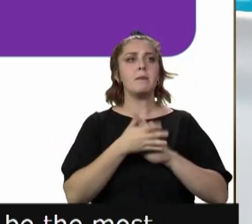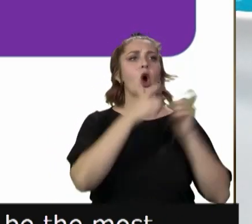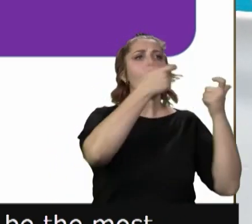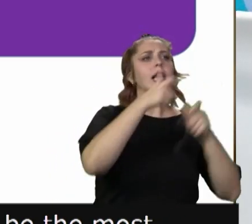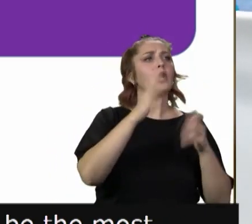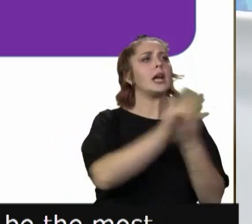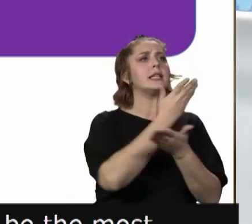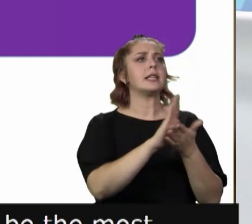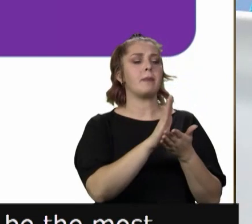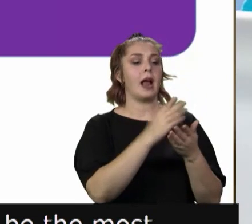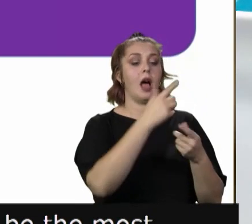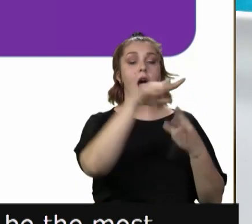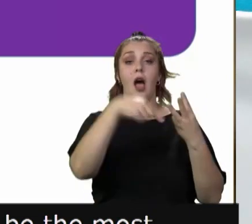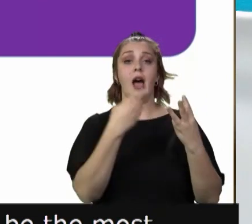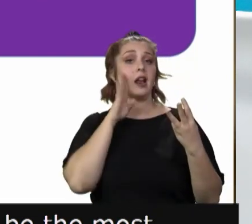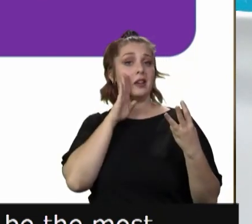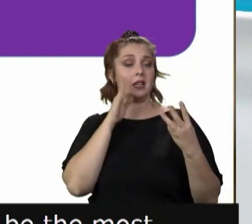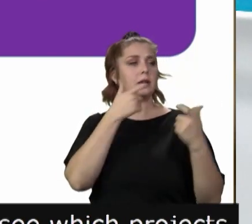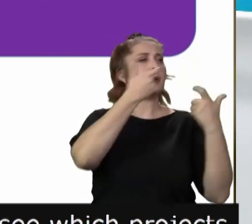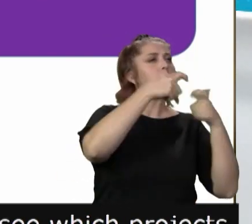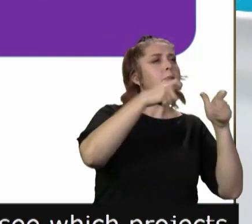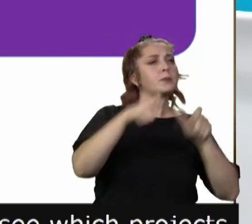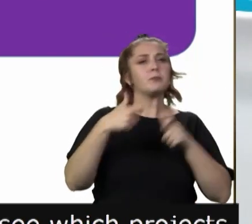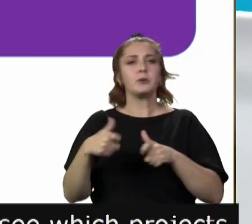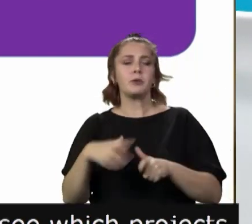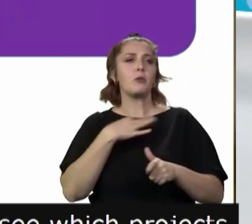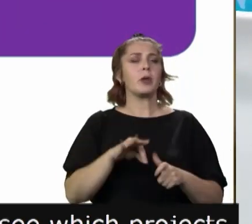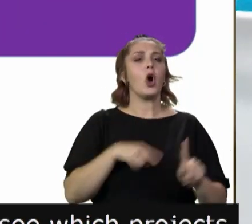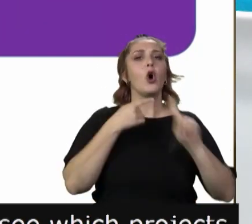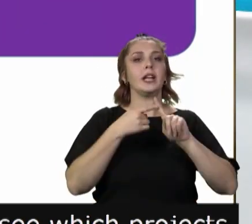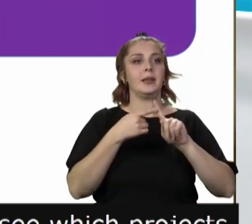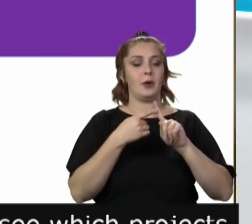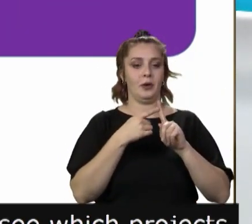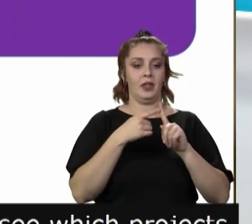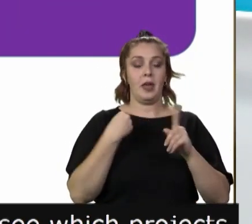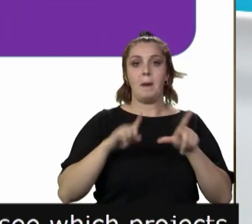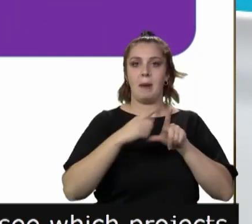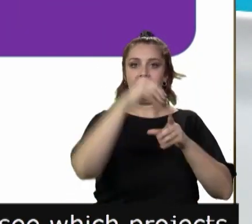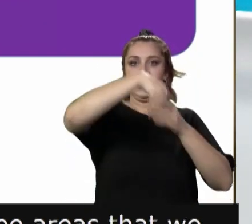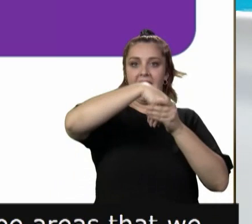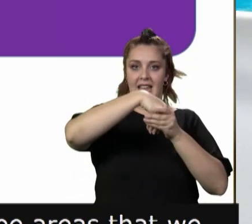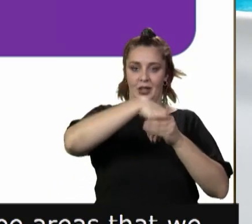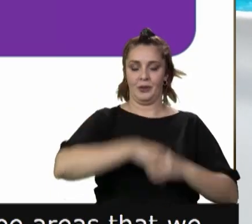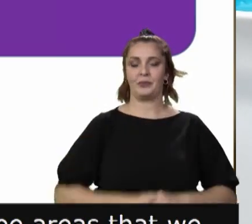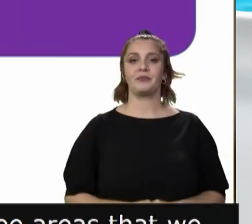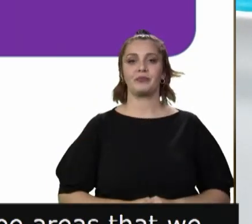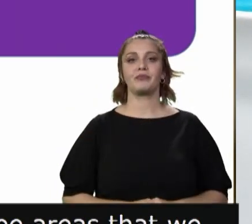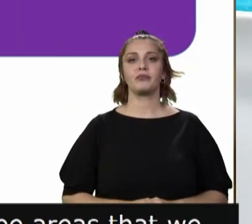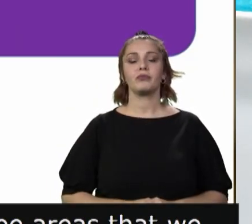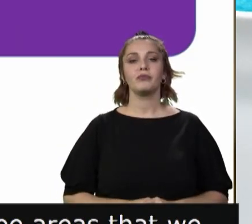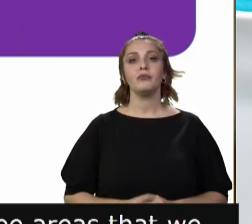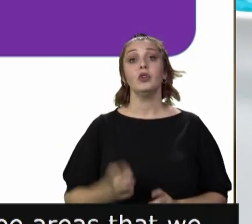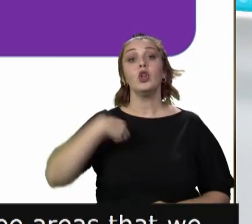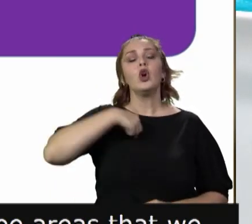see which projects belong to one category or another within the three areas that we mentioned before, in order to be able to classify